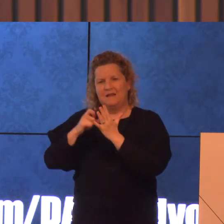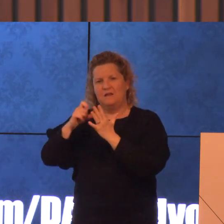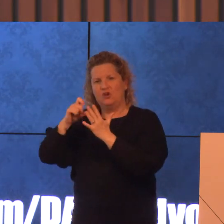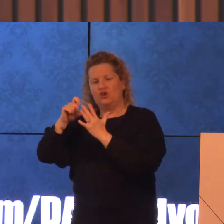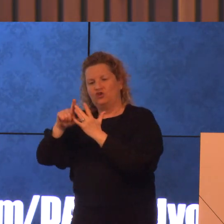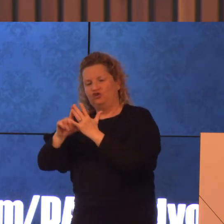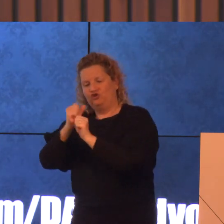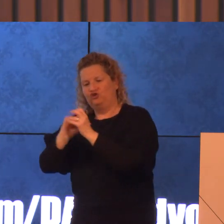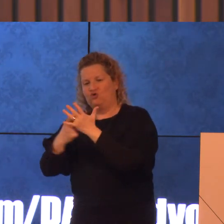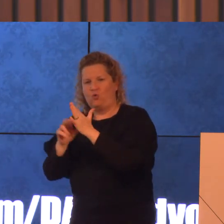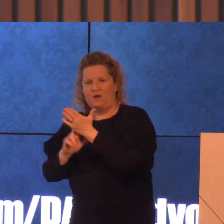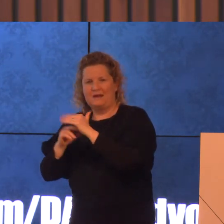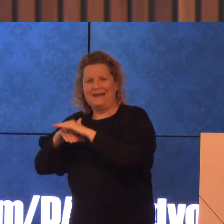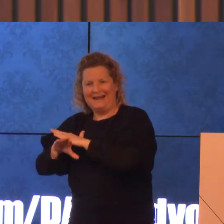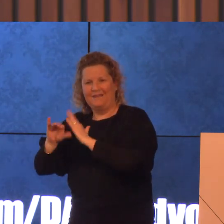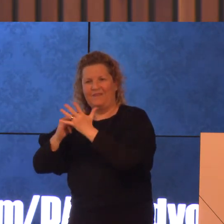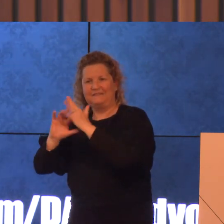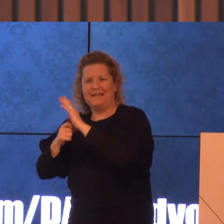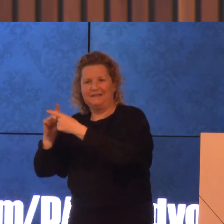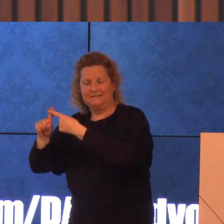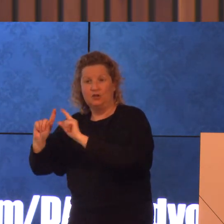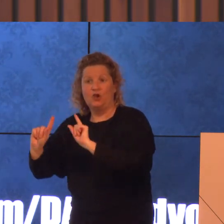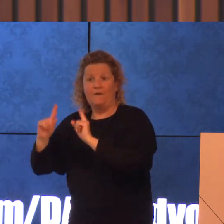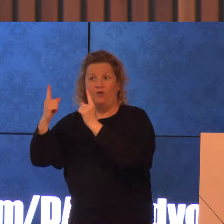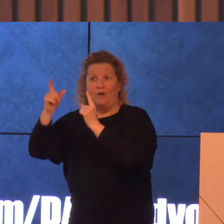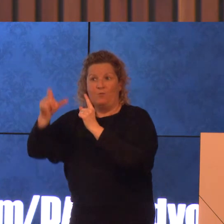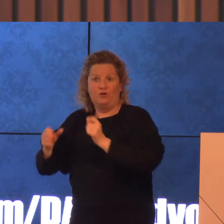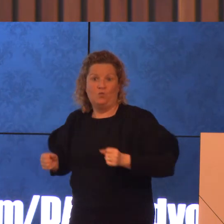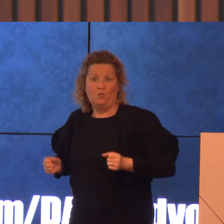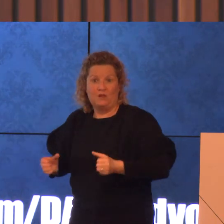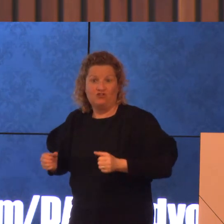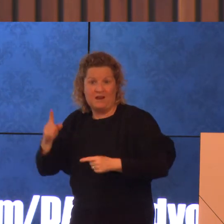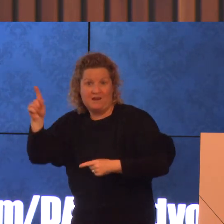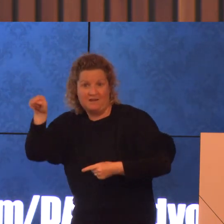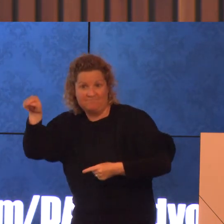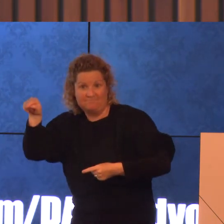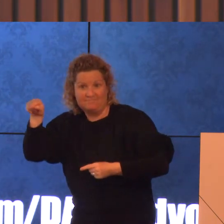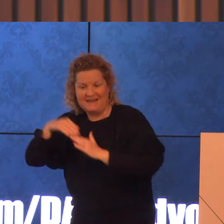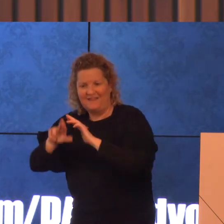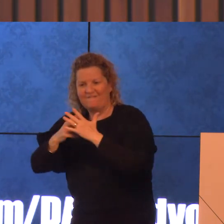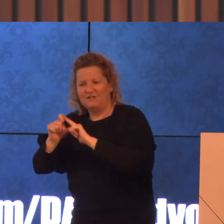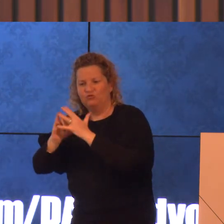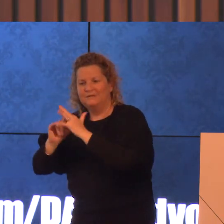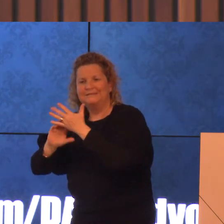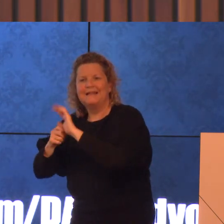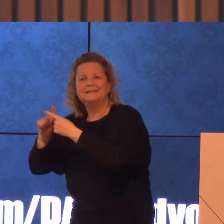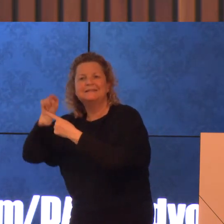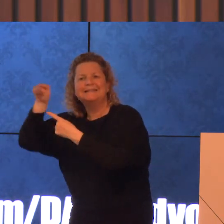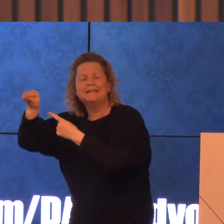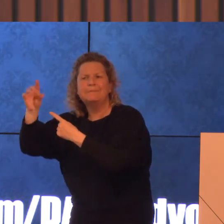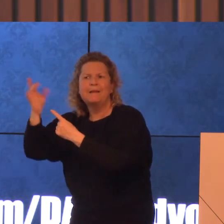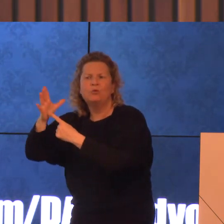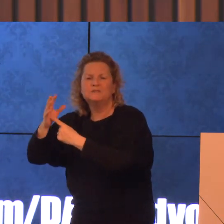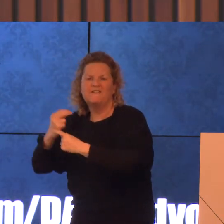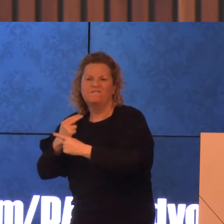in the Australian Senate. The first senator who uses a wheelchair to access our federal Senate, and indeed he has been a key voice